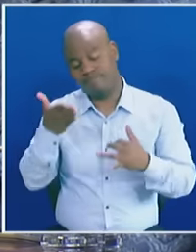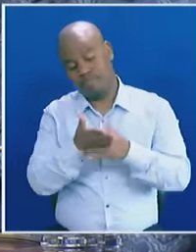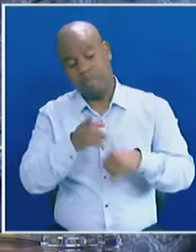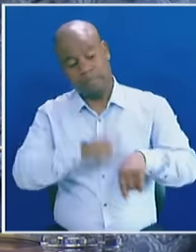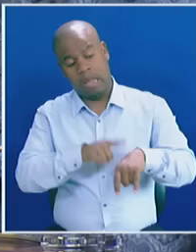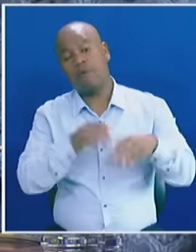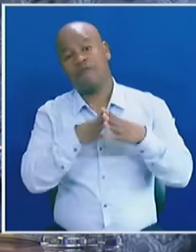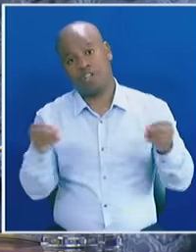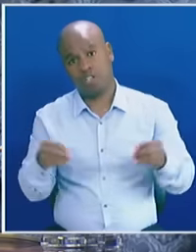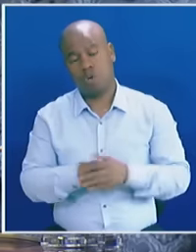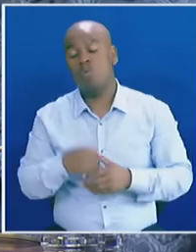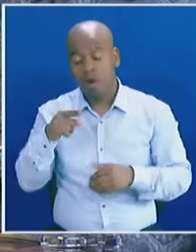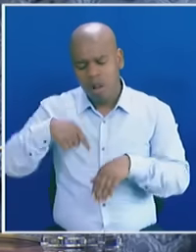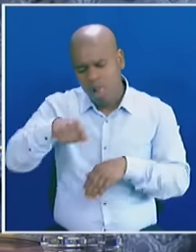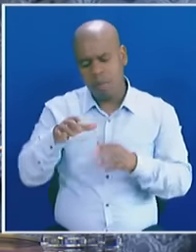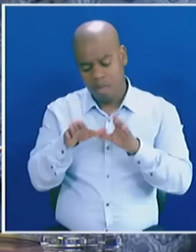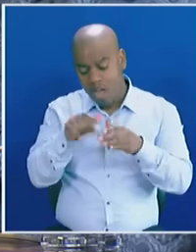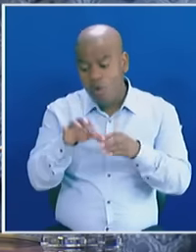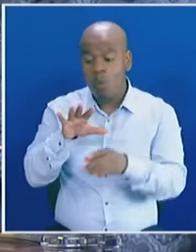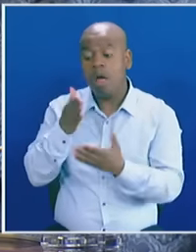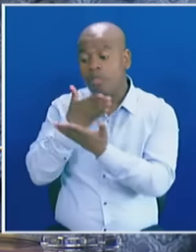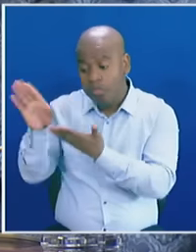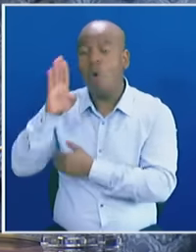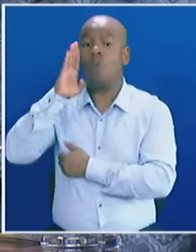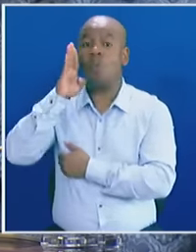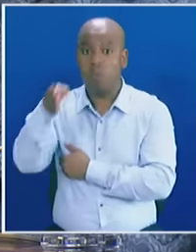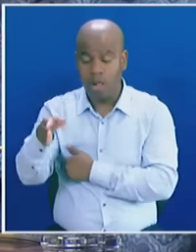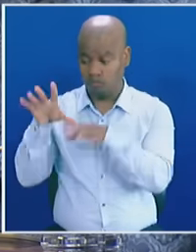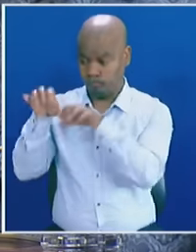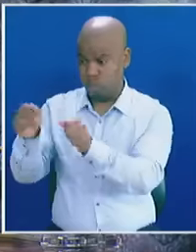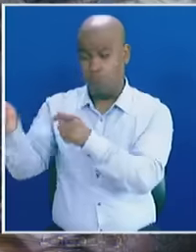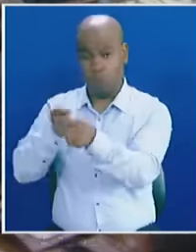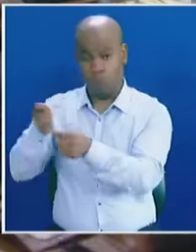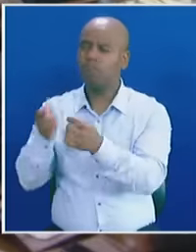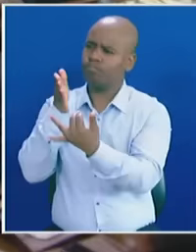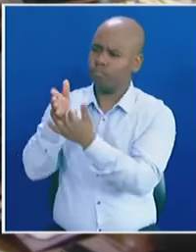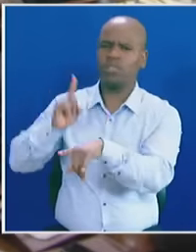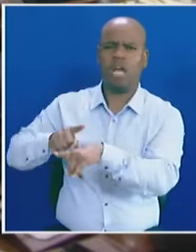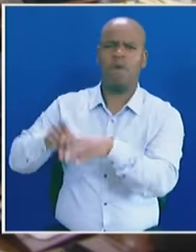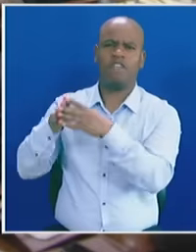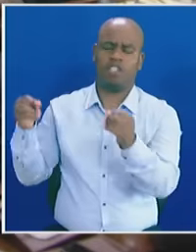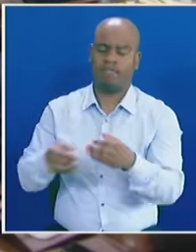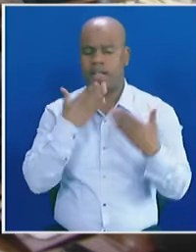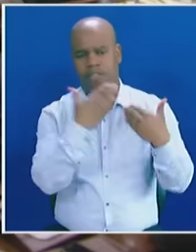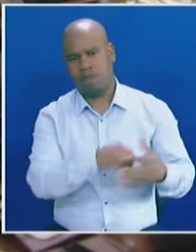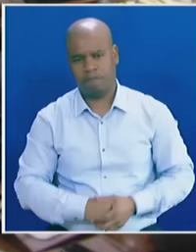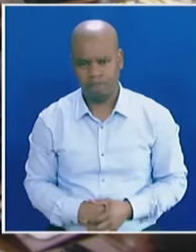sweep you out of the way. The economic freedom Honorable fighters give a final Matiase, warning your time to has all of you. expired. Thank you. Thank